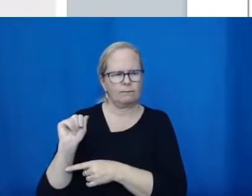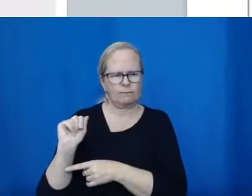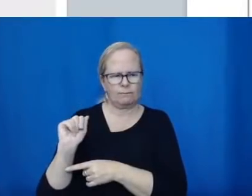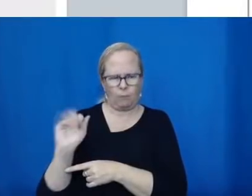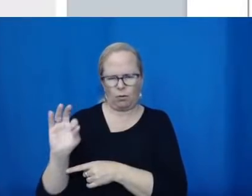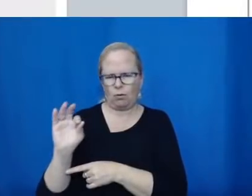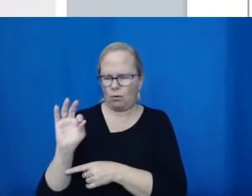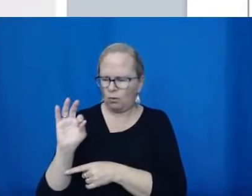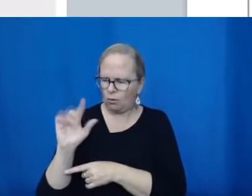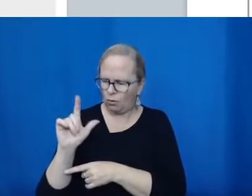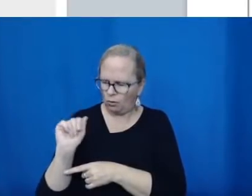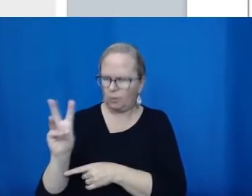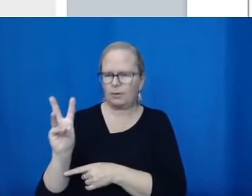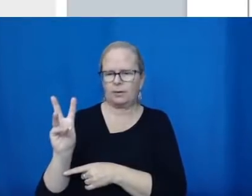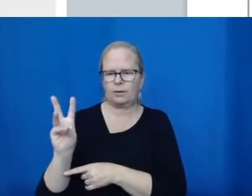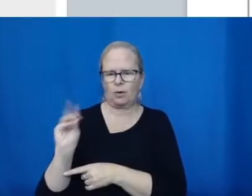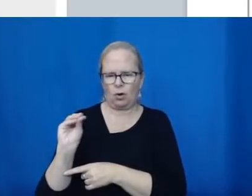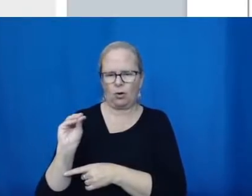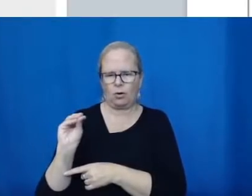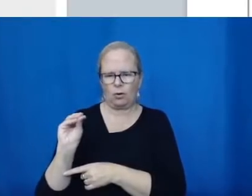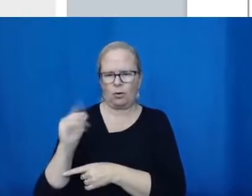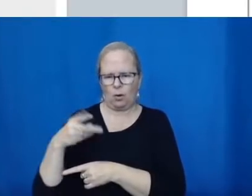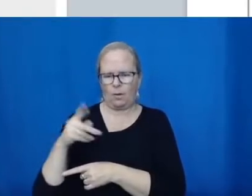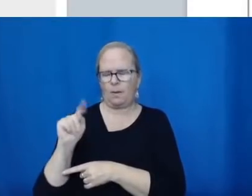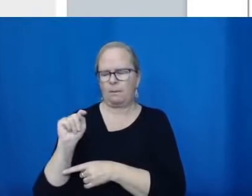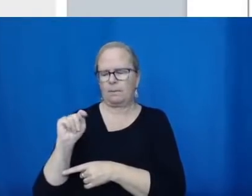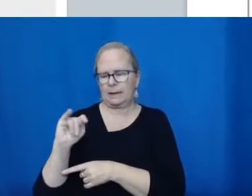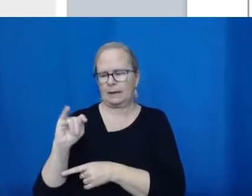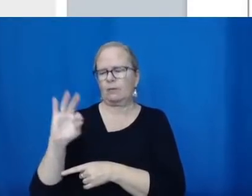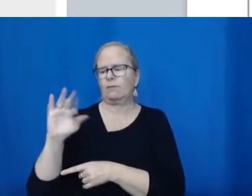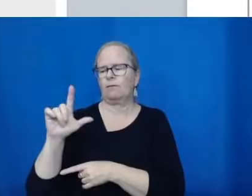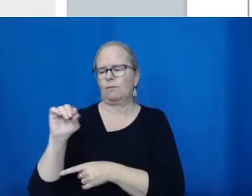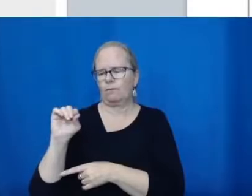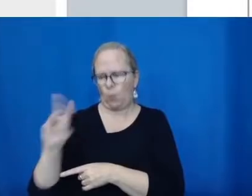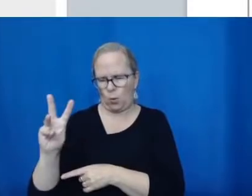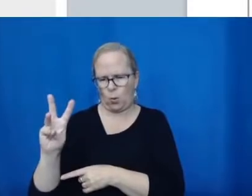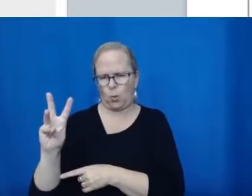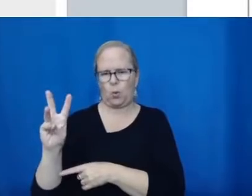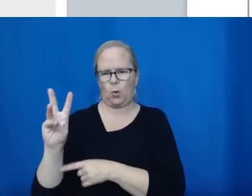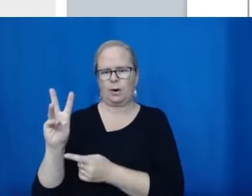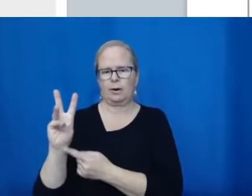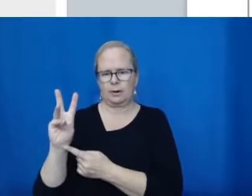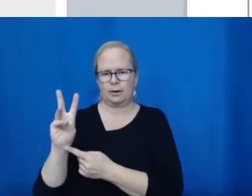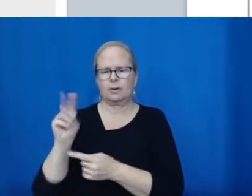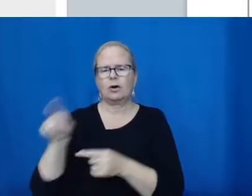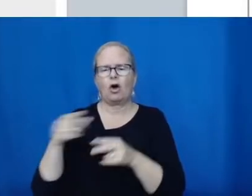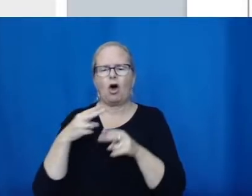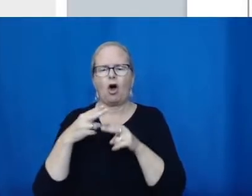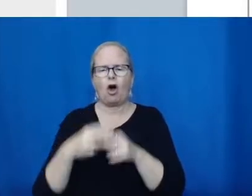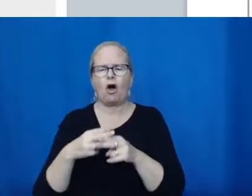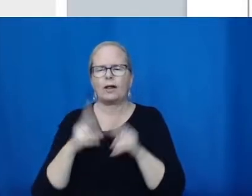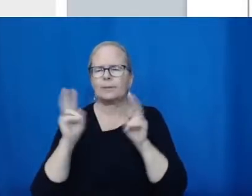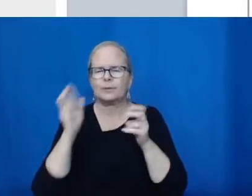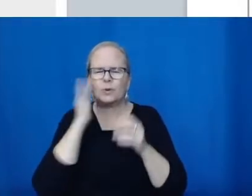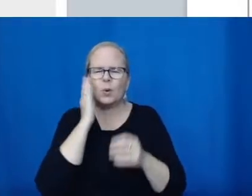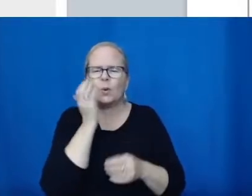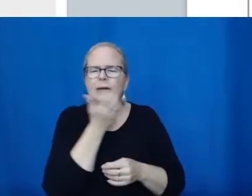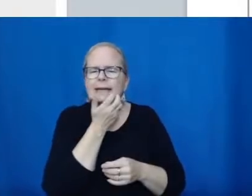so generically it's called heated high flow oxygen therapy. And it's the highest flow of oxygen that you can get into your